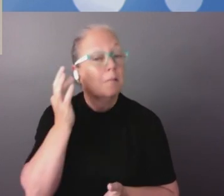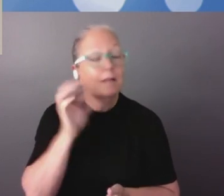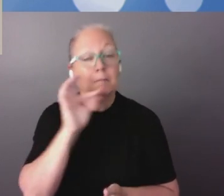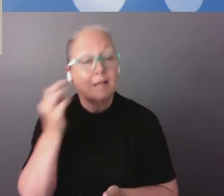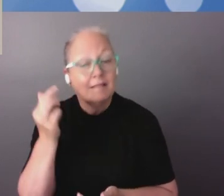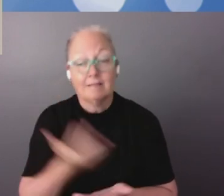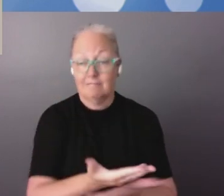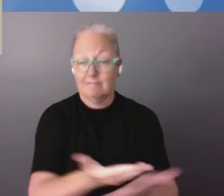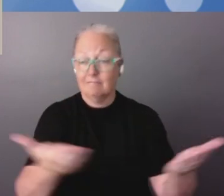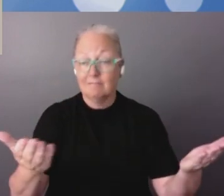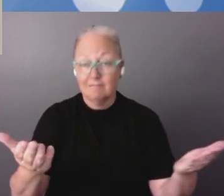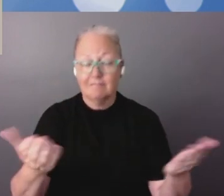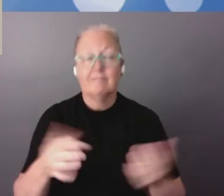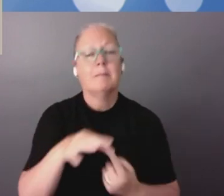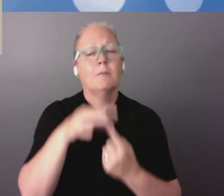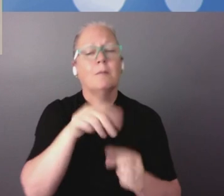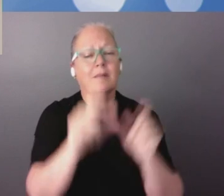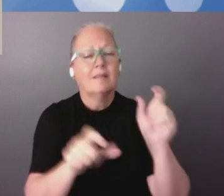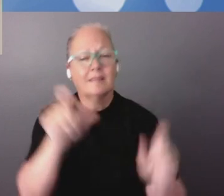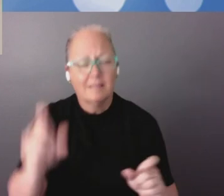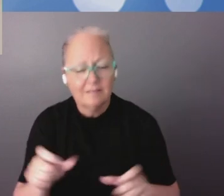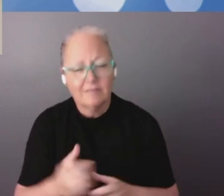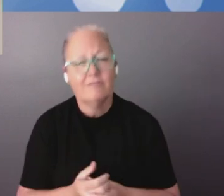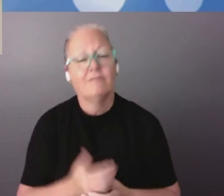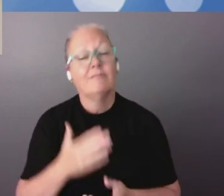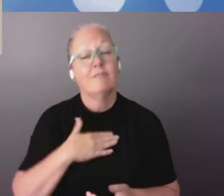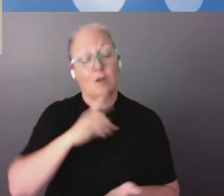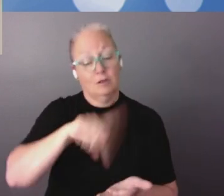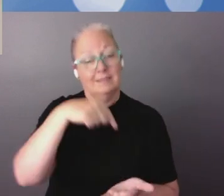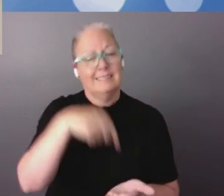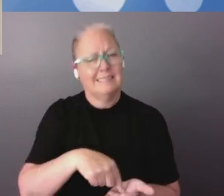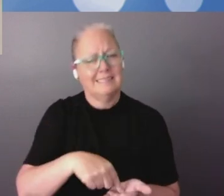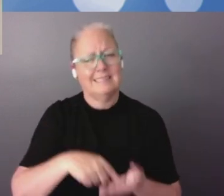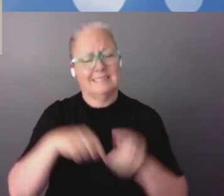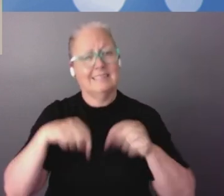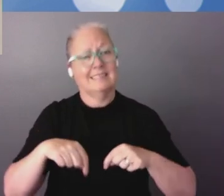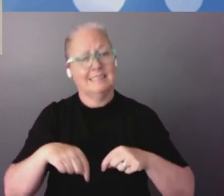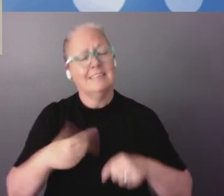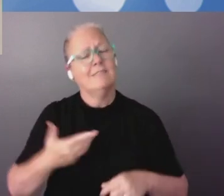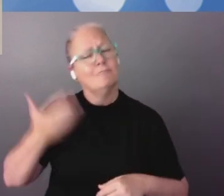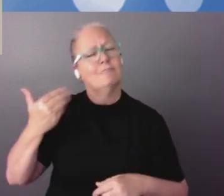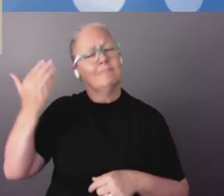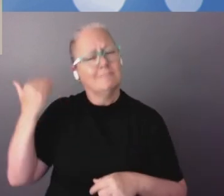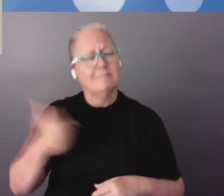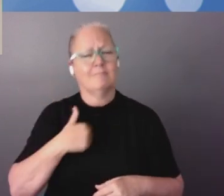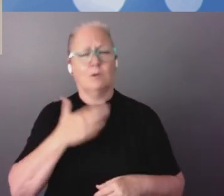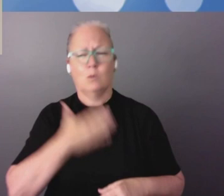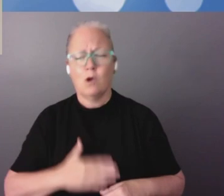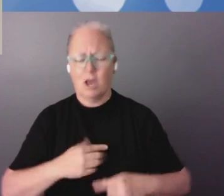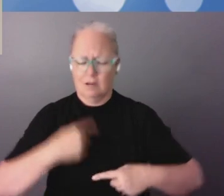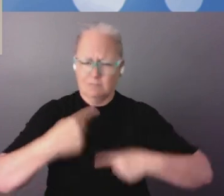ago, our city took the first steps towards transformation. At that time, we focused on innovation and